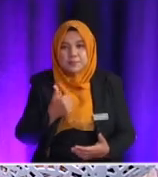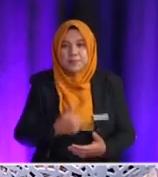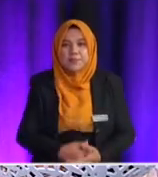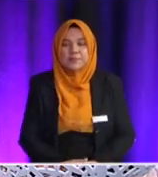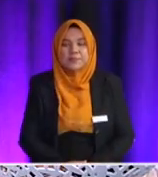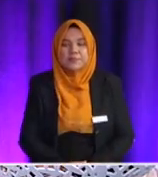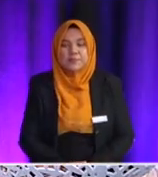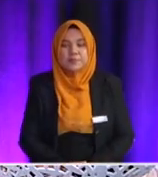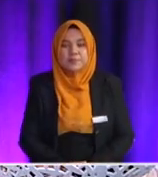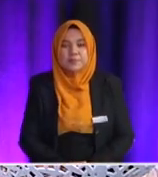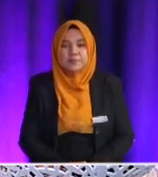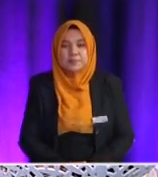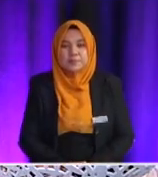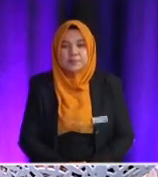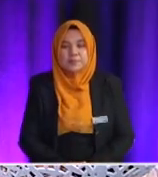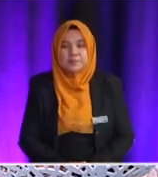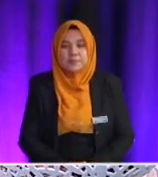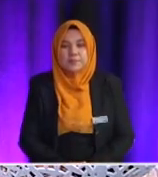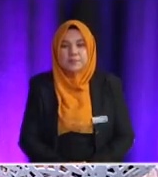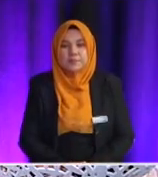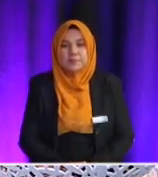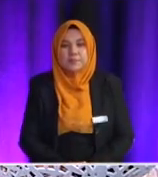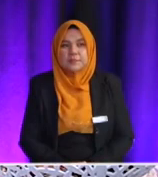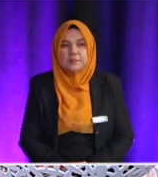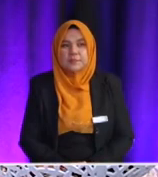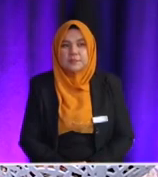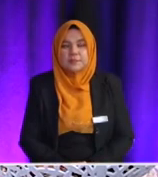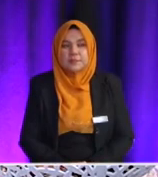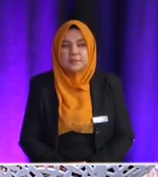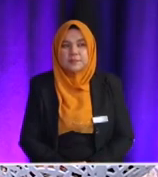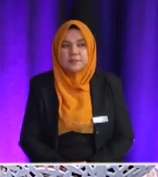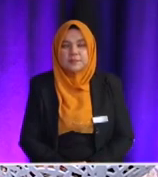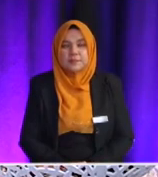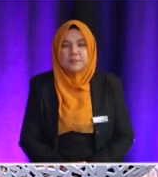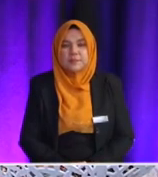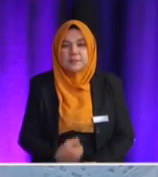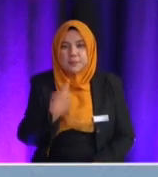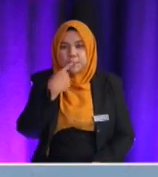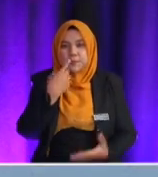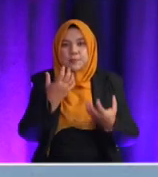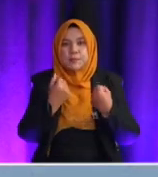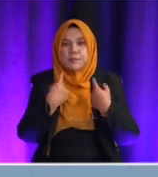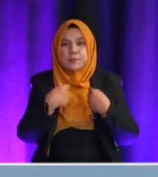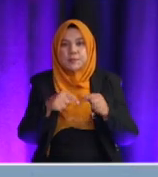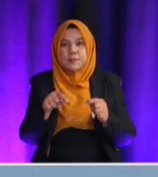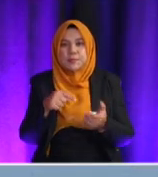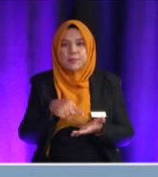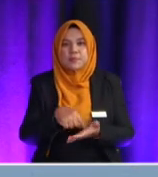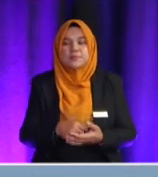Good job. Okay. So we have Shasha and Kaisara left. Okay. Who wants to try next?